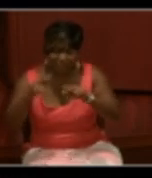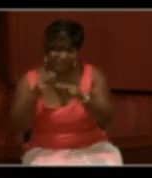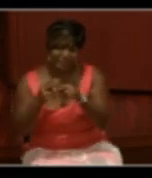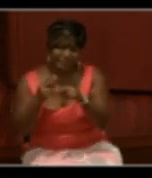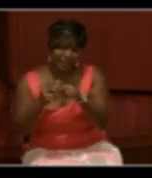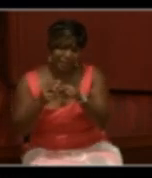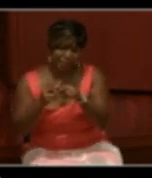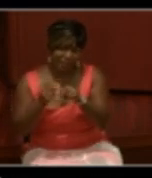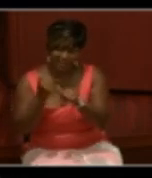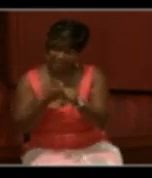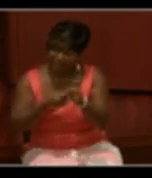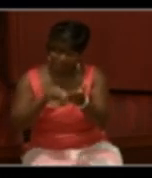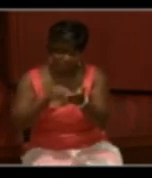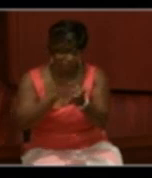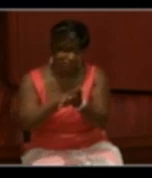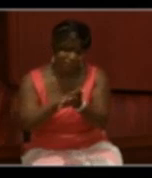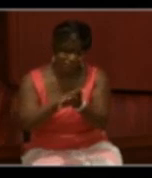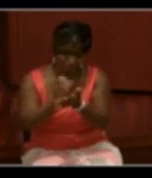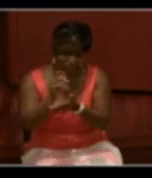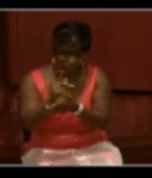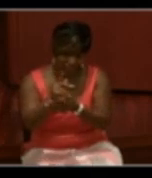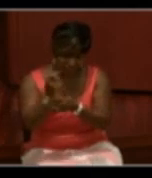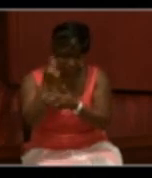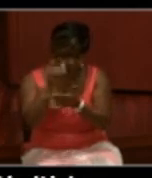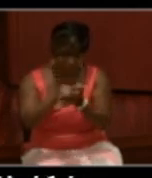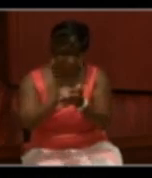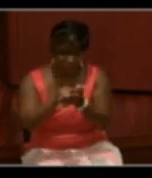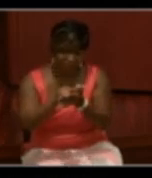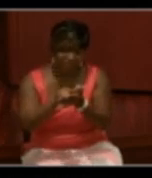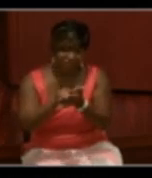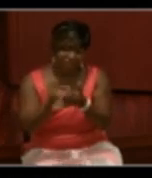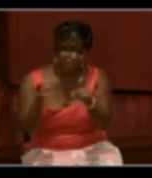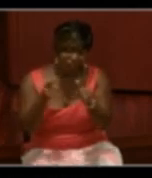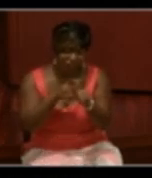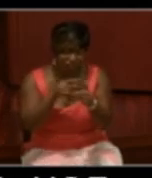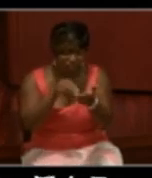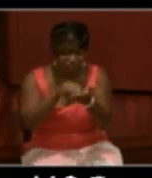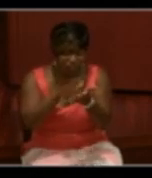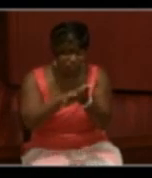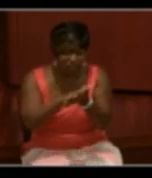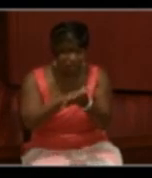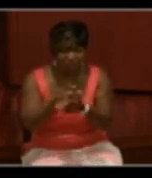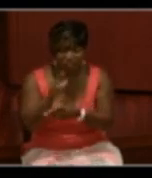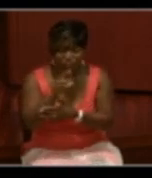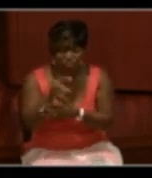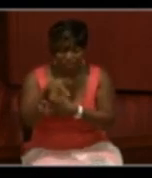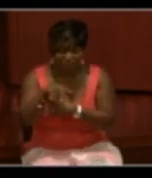name in each record. Okay, here in the first record, there's Reuben Pinnell.